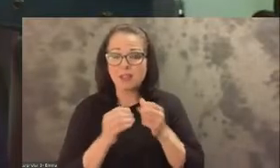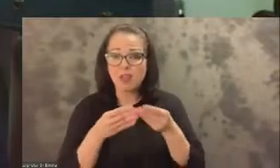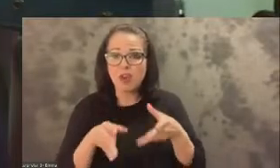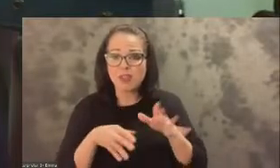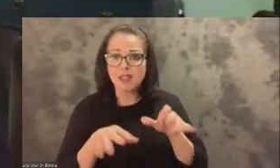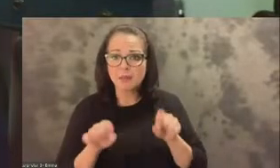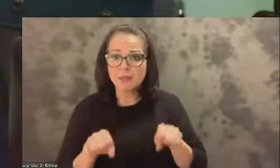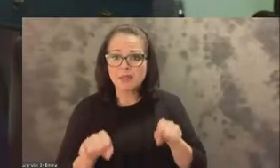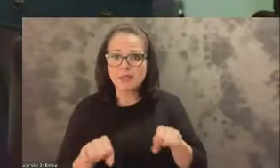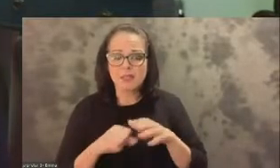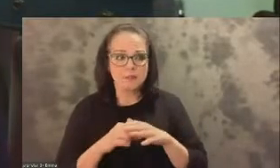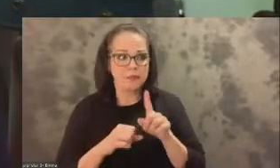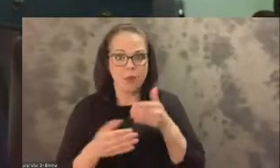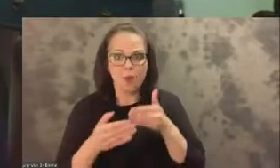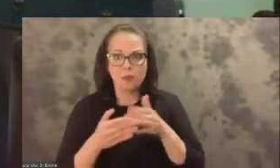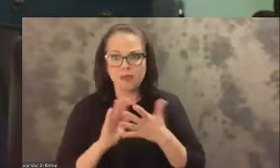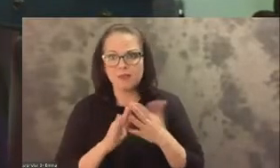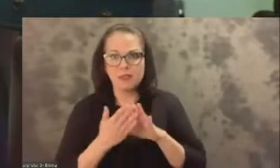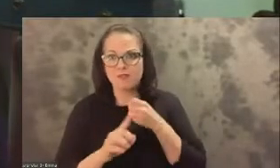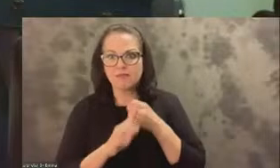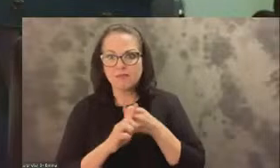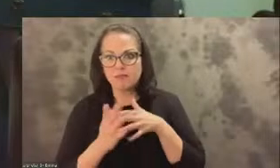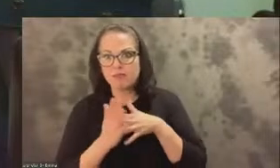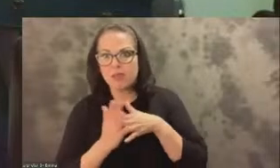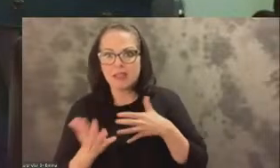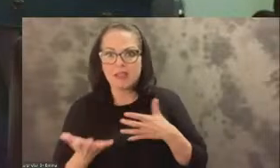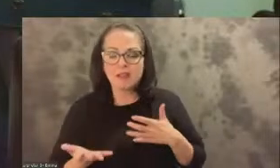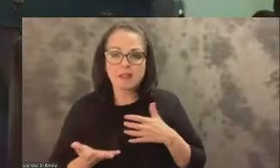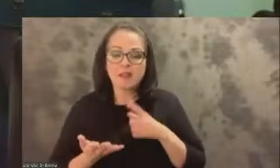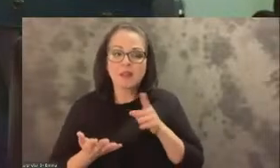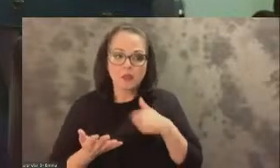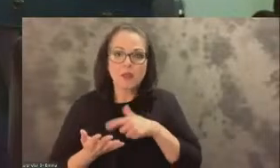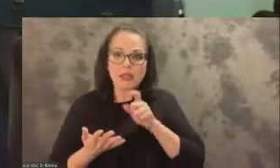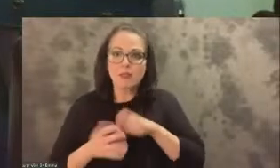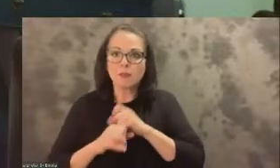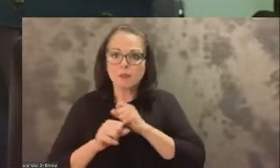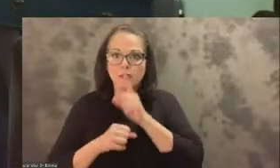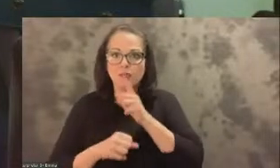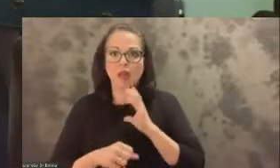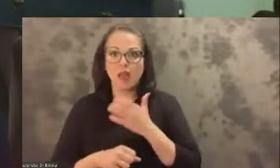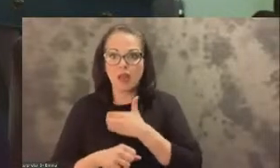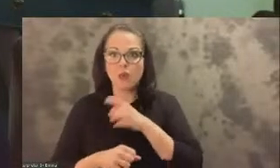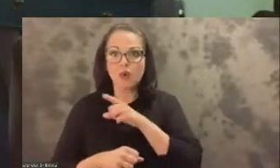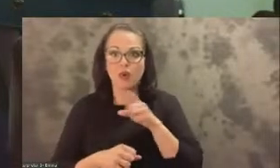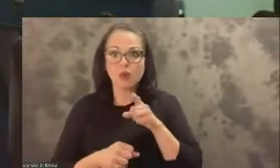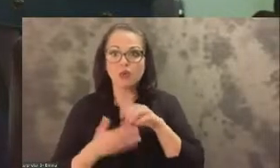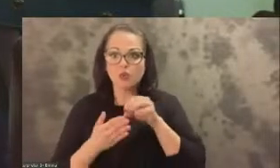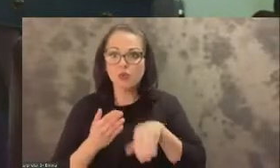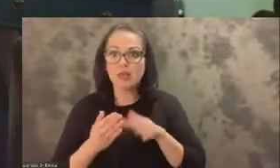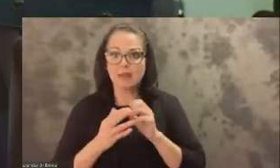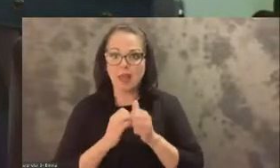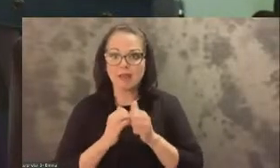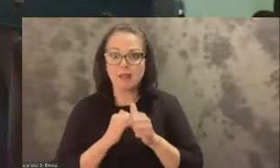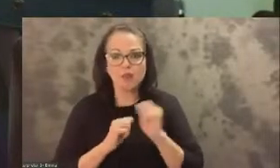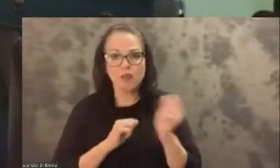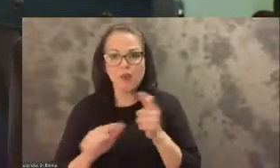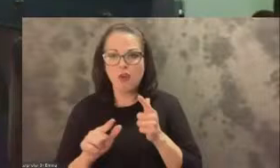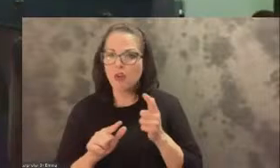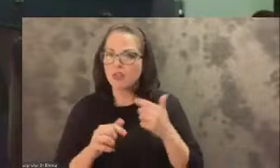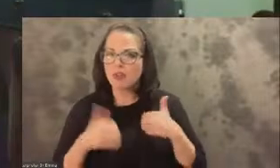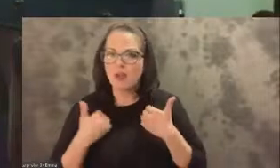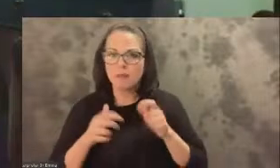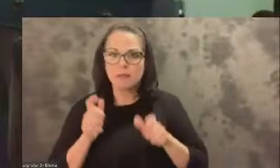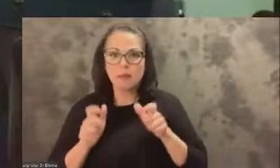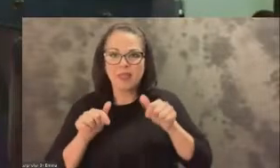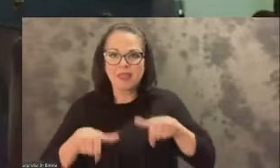been almost weakened by COVID. And we have to make sure that our student athletes and every young person in this